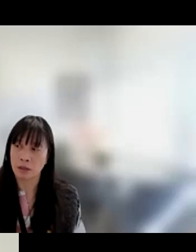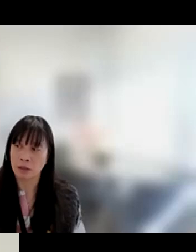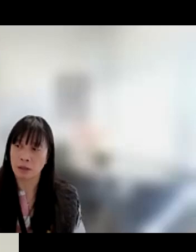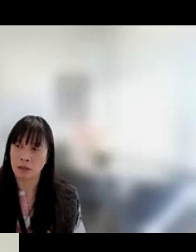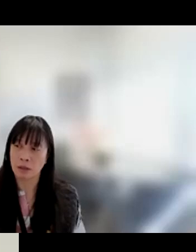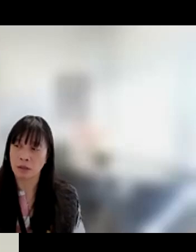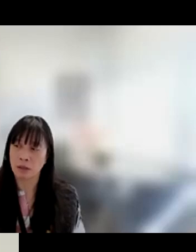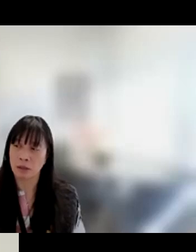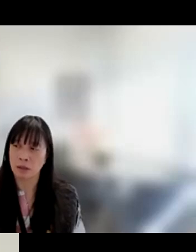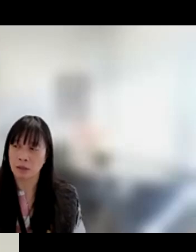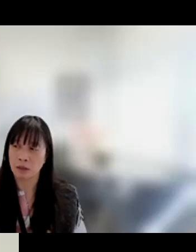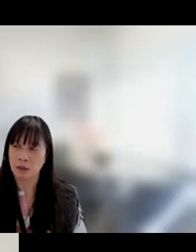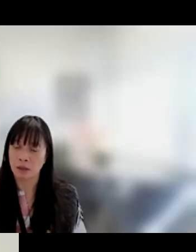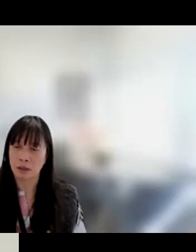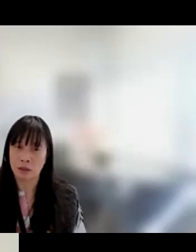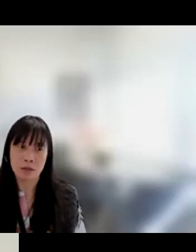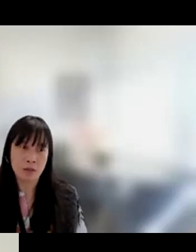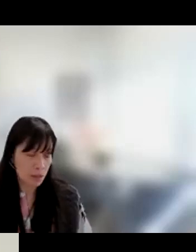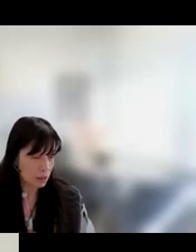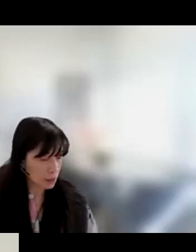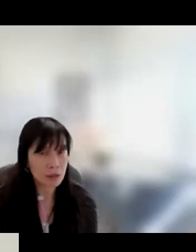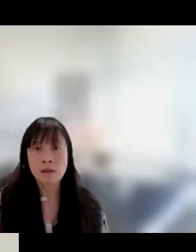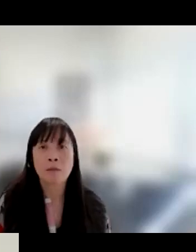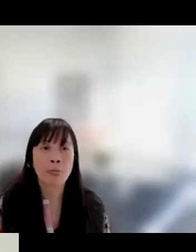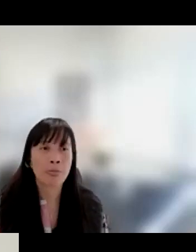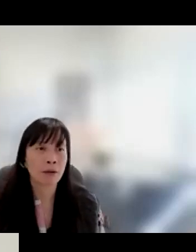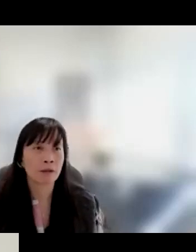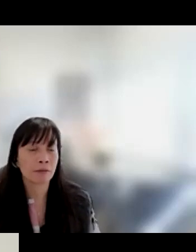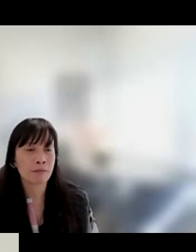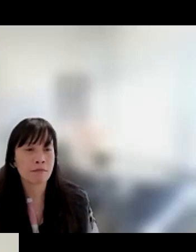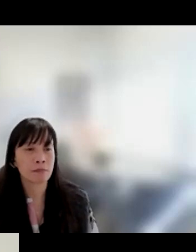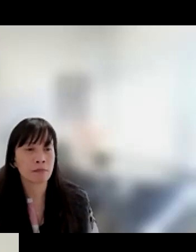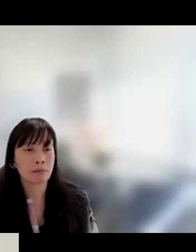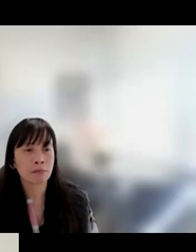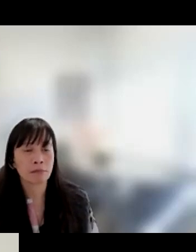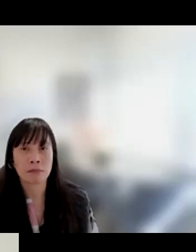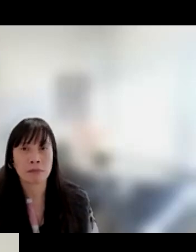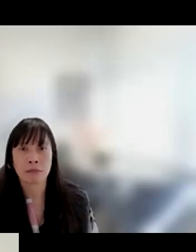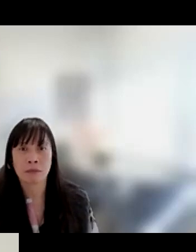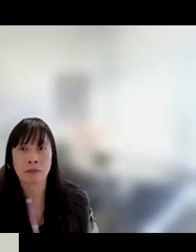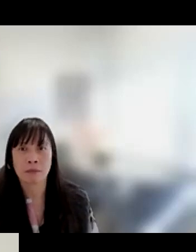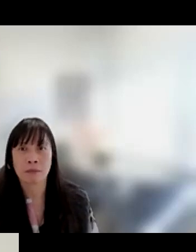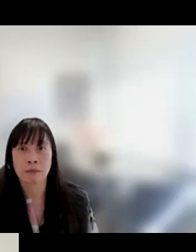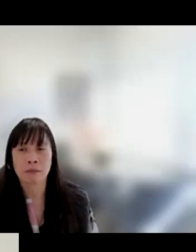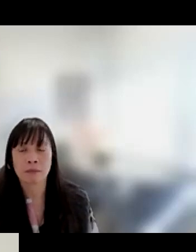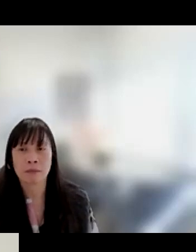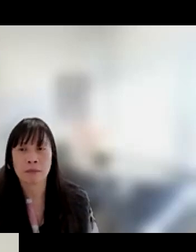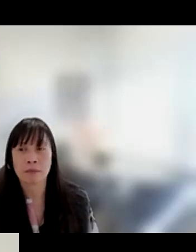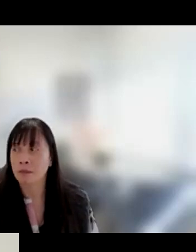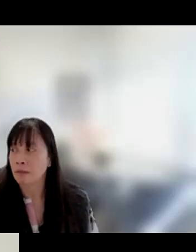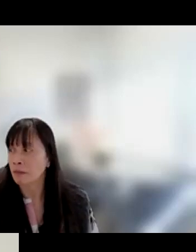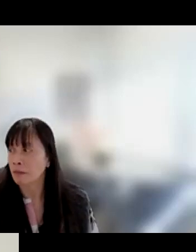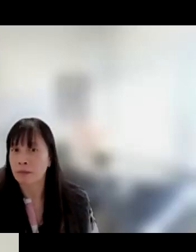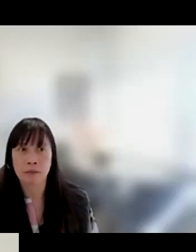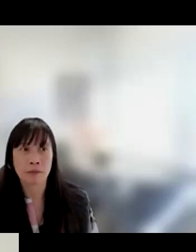and opportunity. So really terrific news. Okay, other comments, questions?